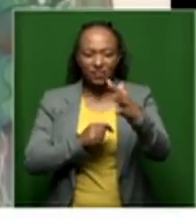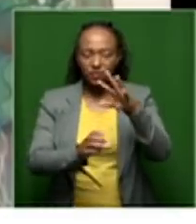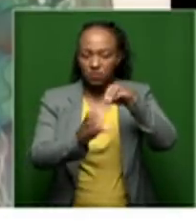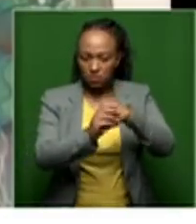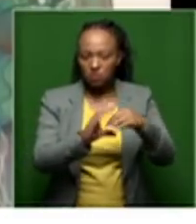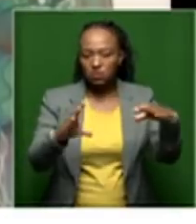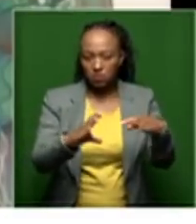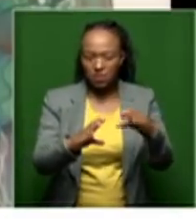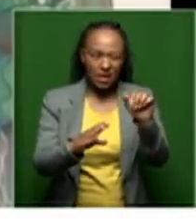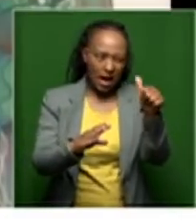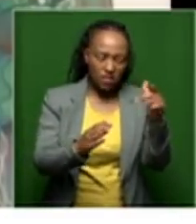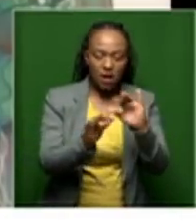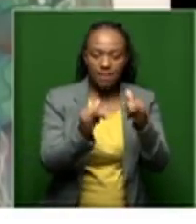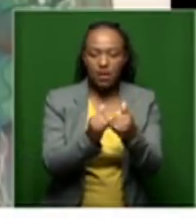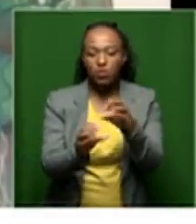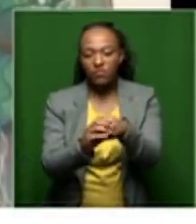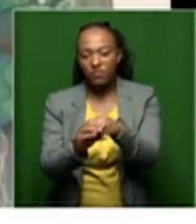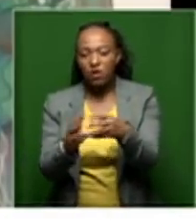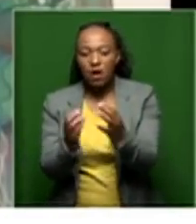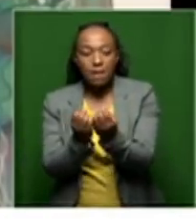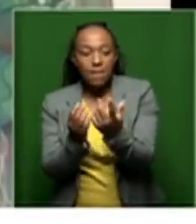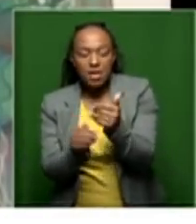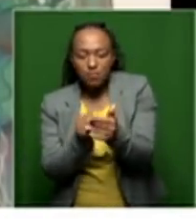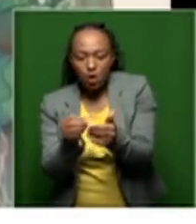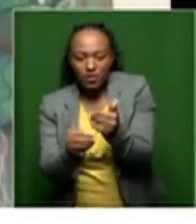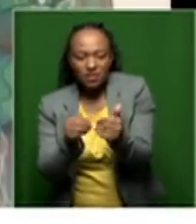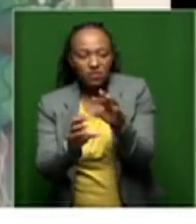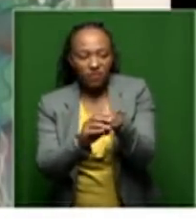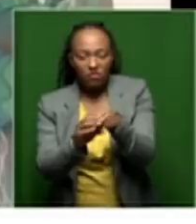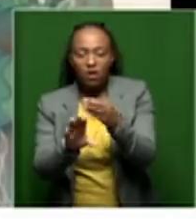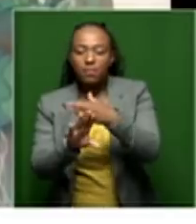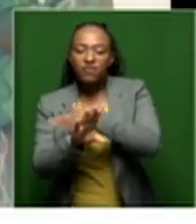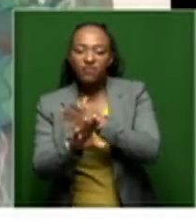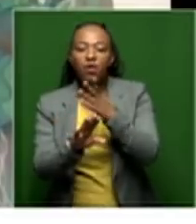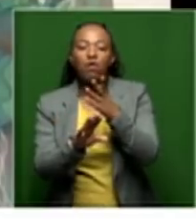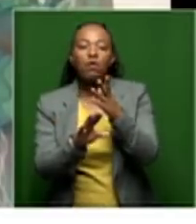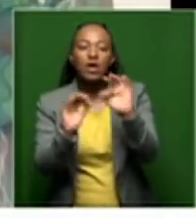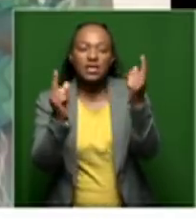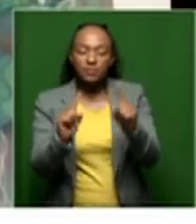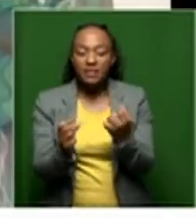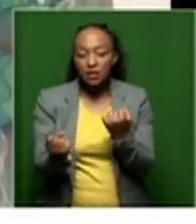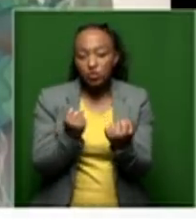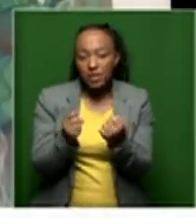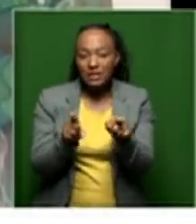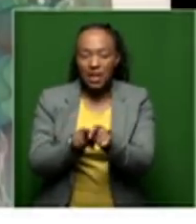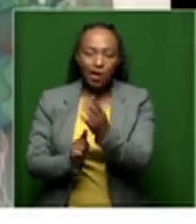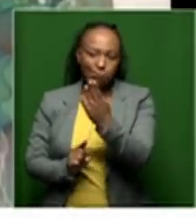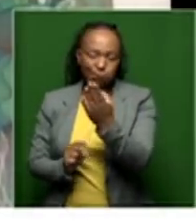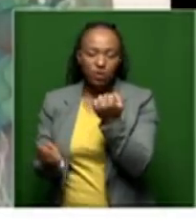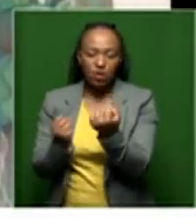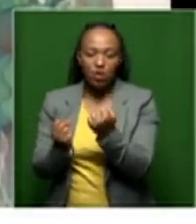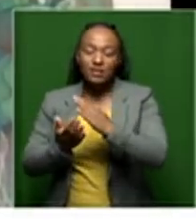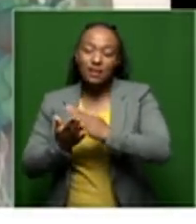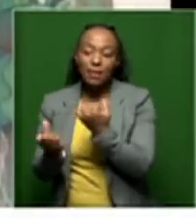So there are multiple processes at play, others before the special tribunal, others are at